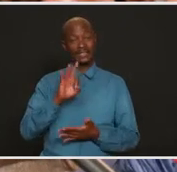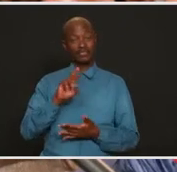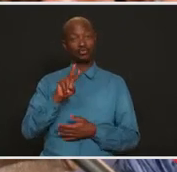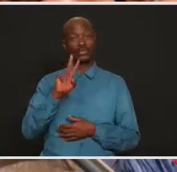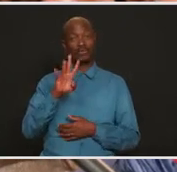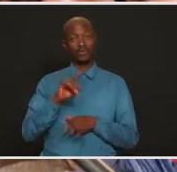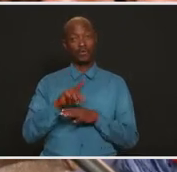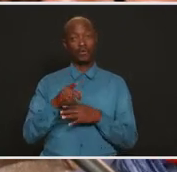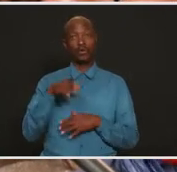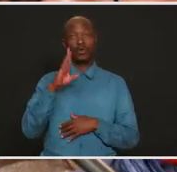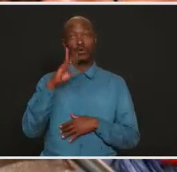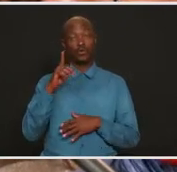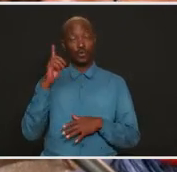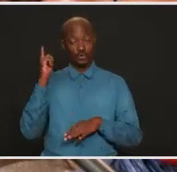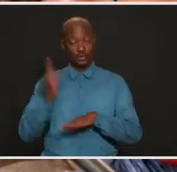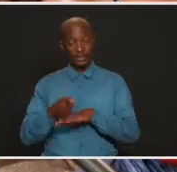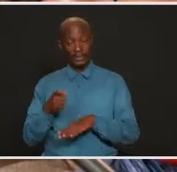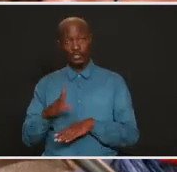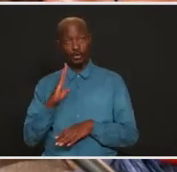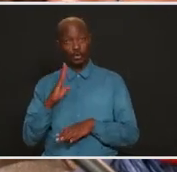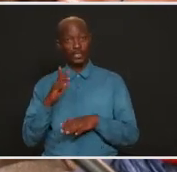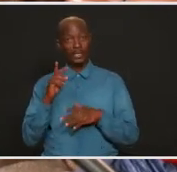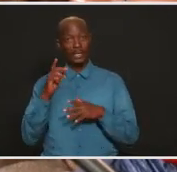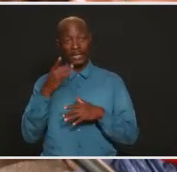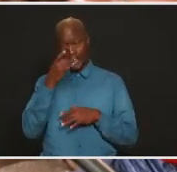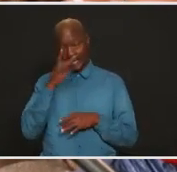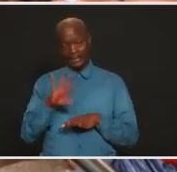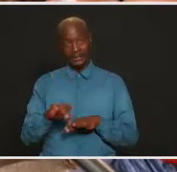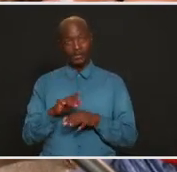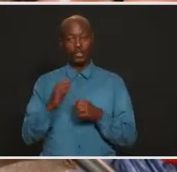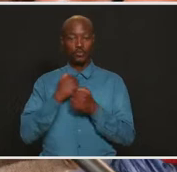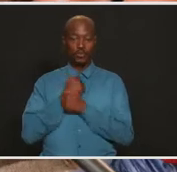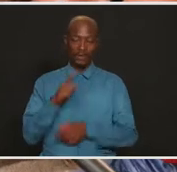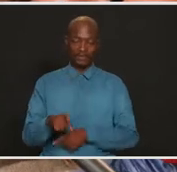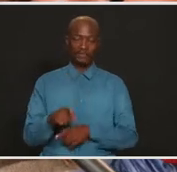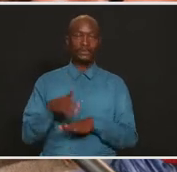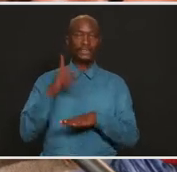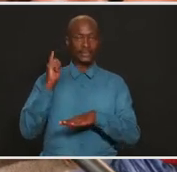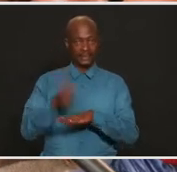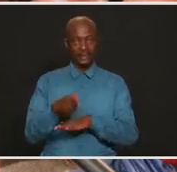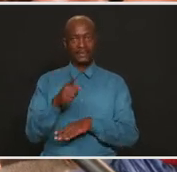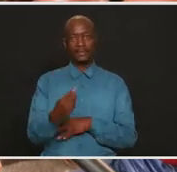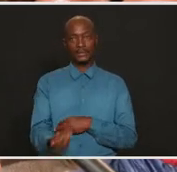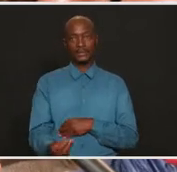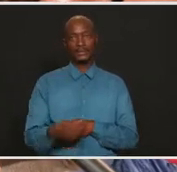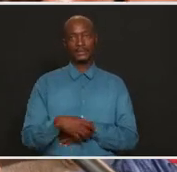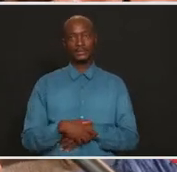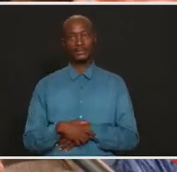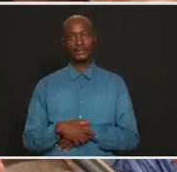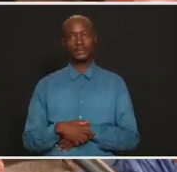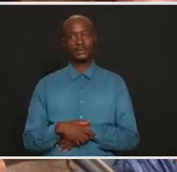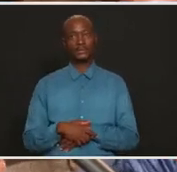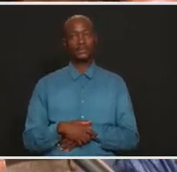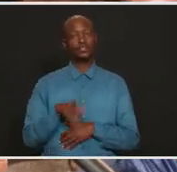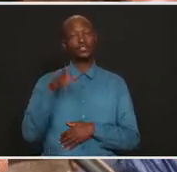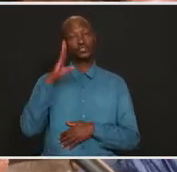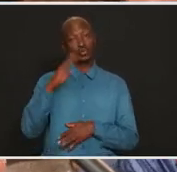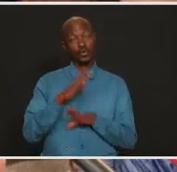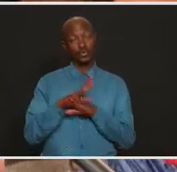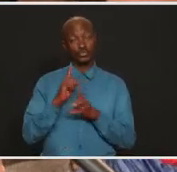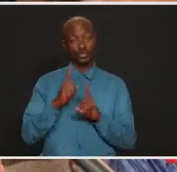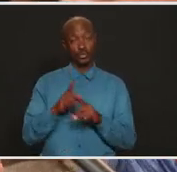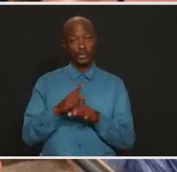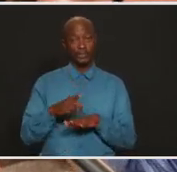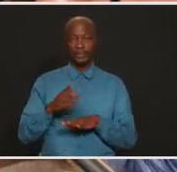hates his son but he who loves him is diligent to discipline him to ignore God's ordinances